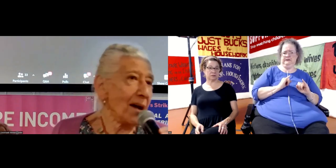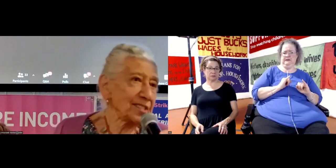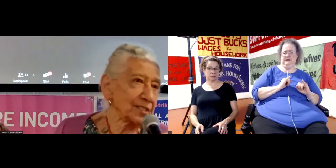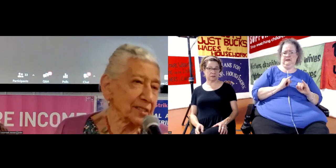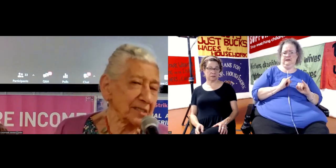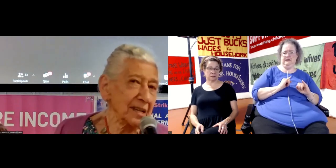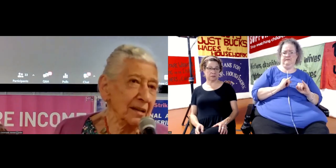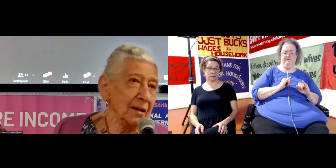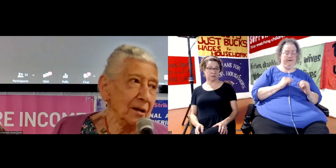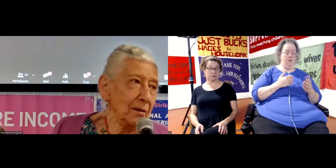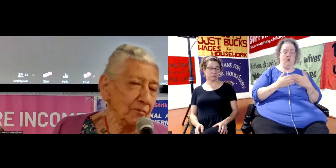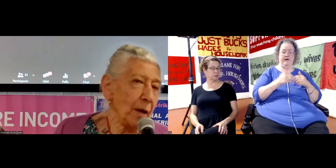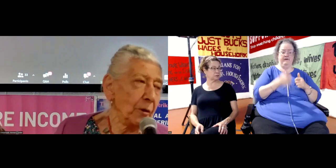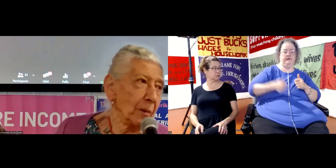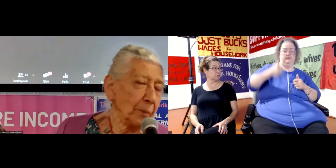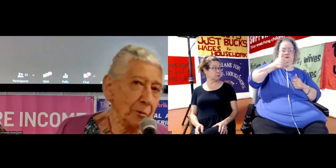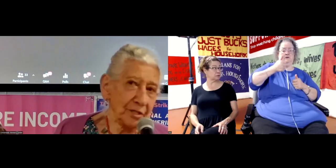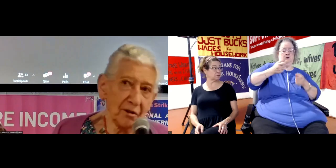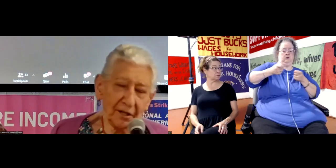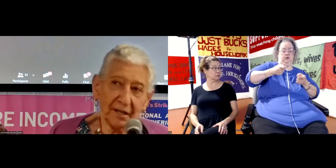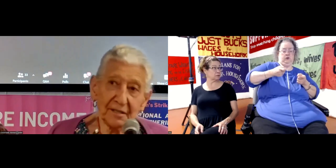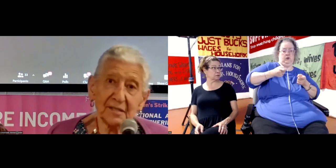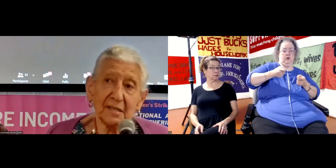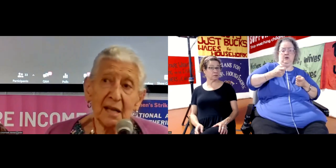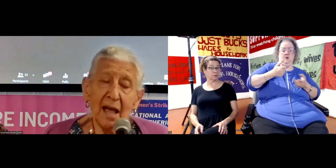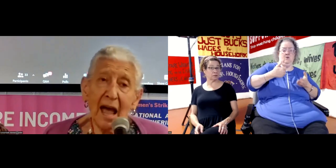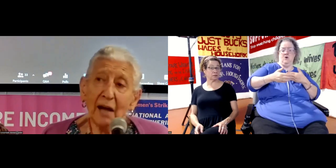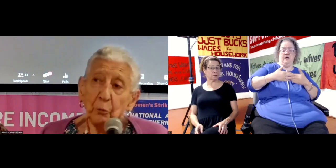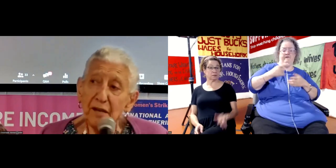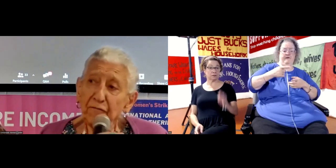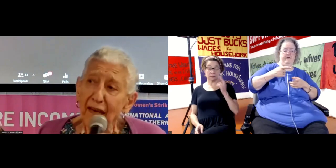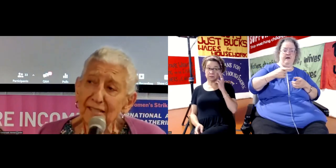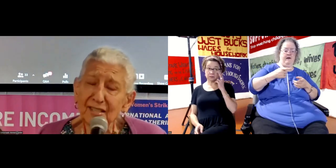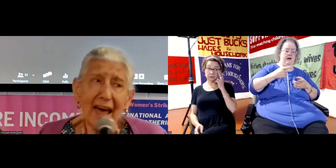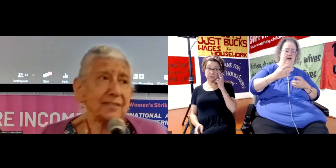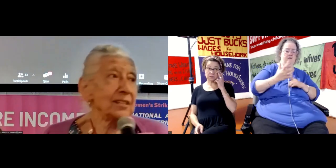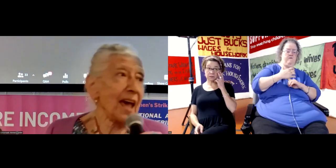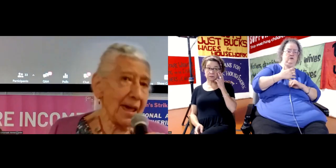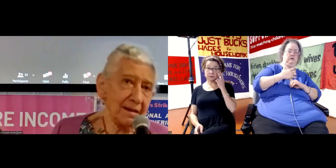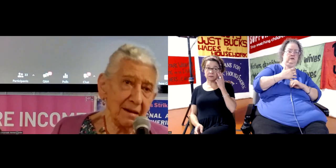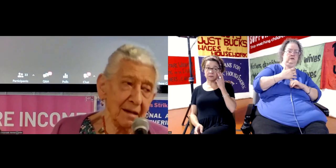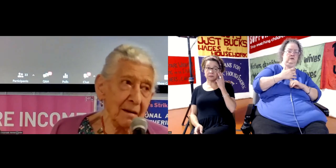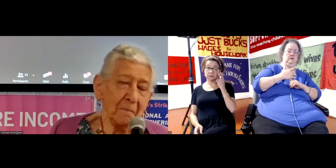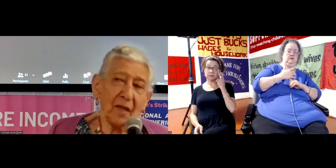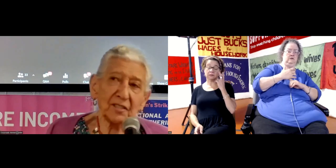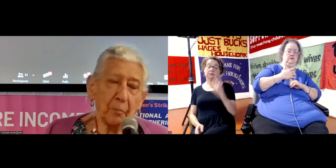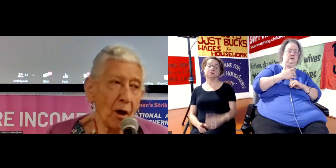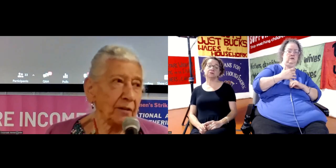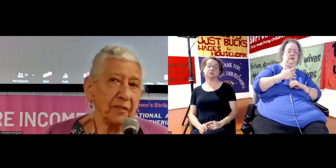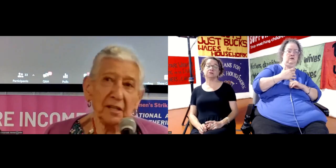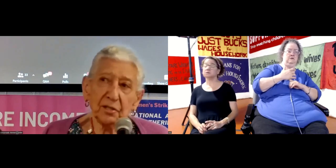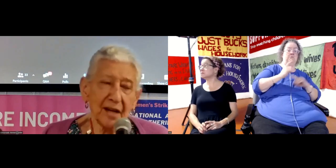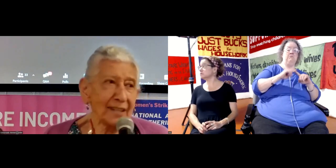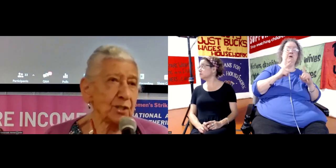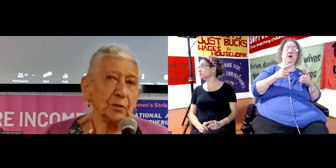whatever masters they were imposing on us. And we face that today as part